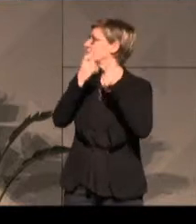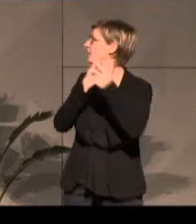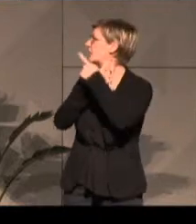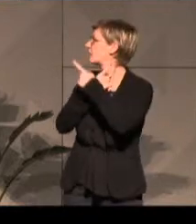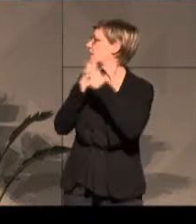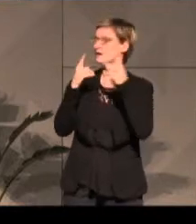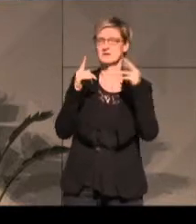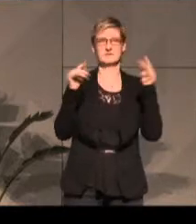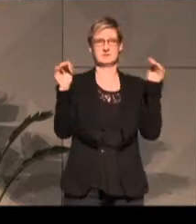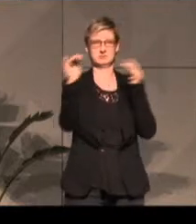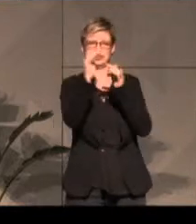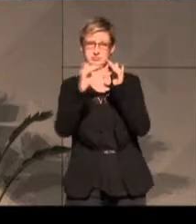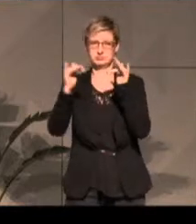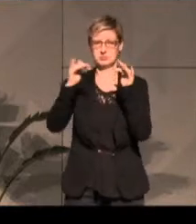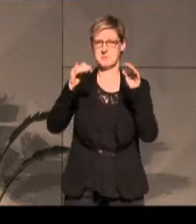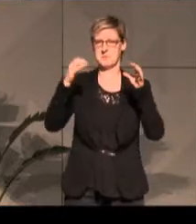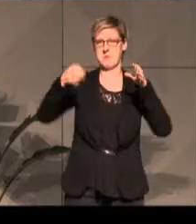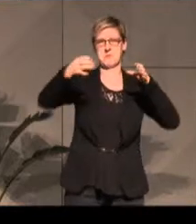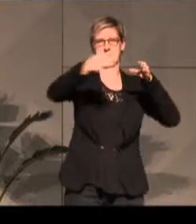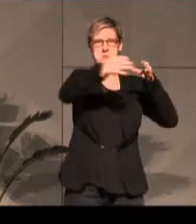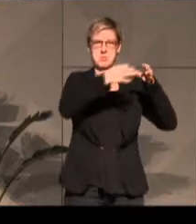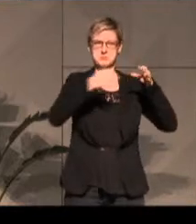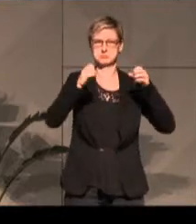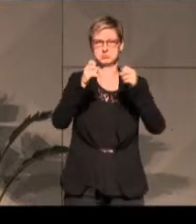This is eroded ice